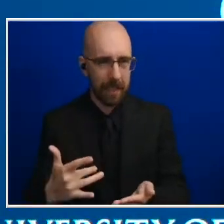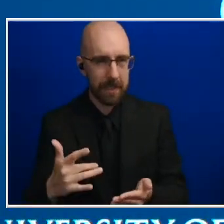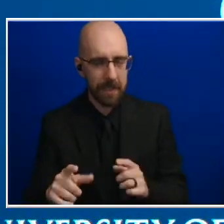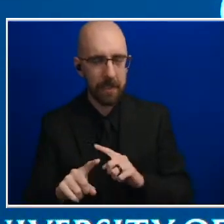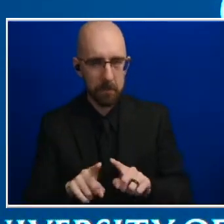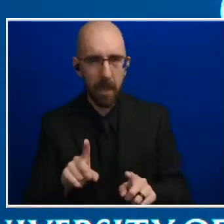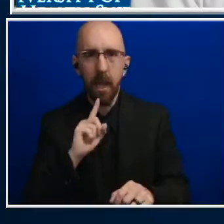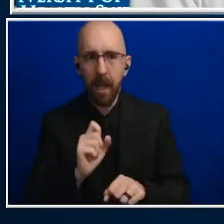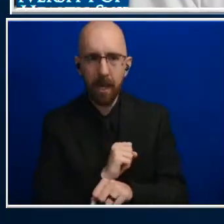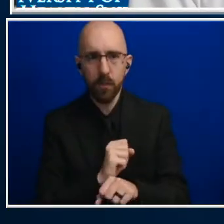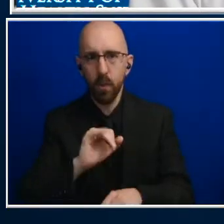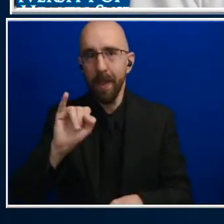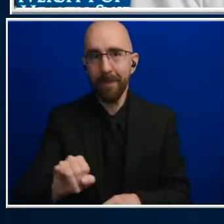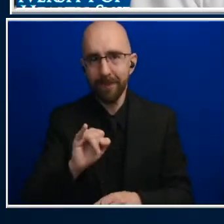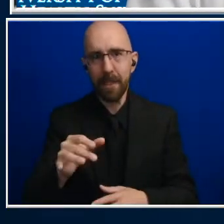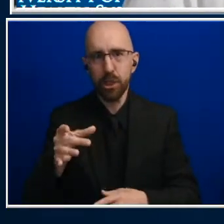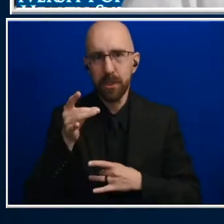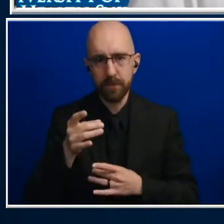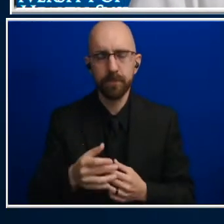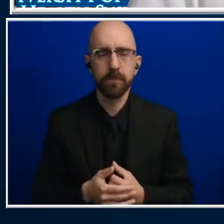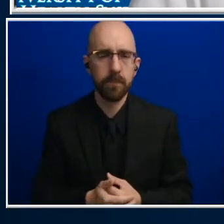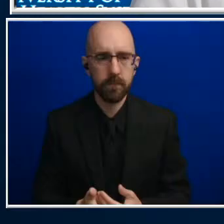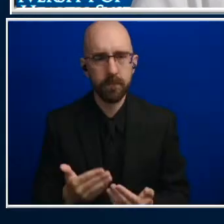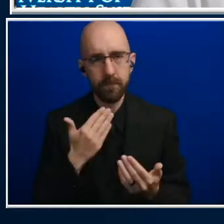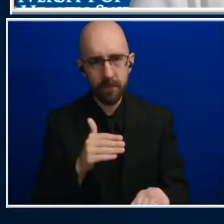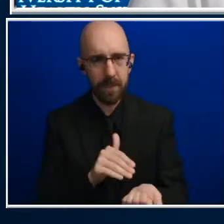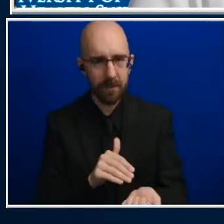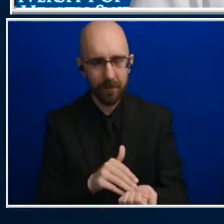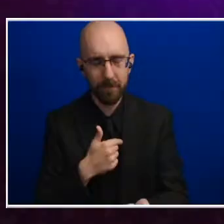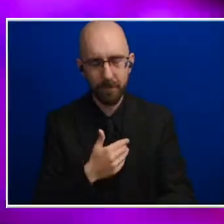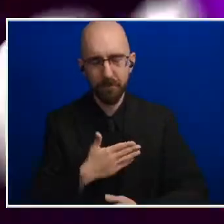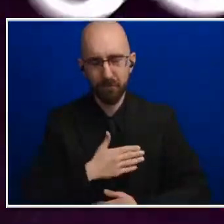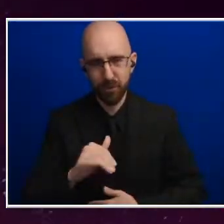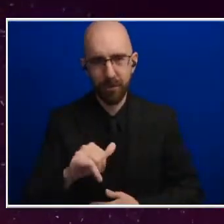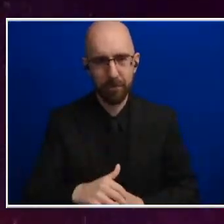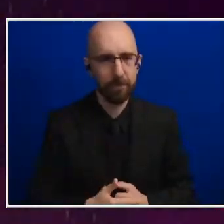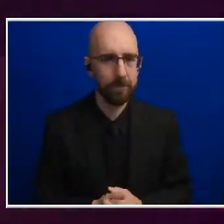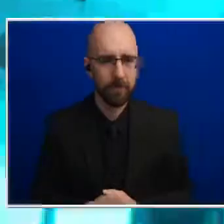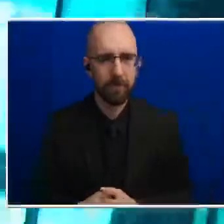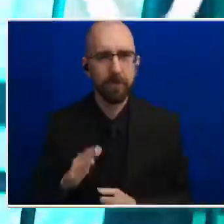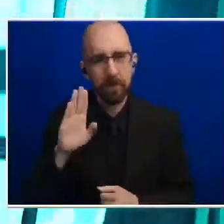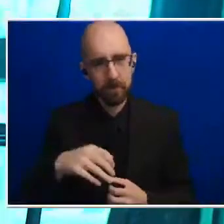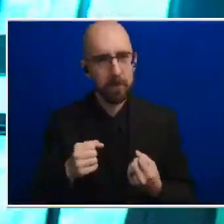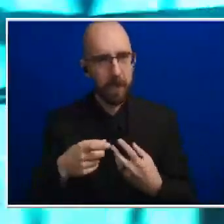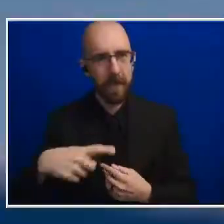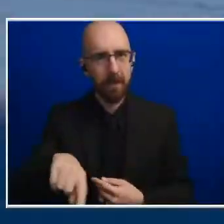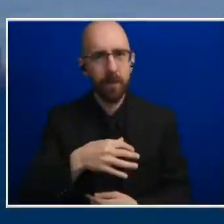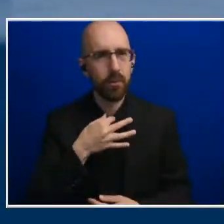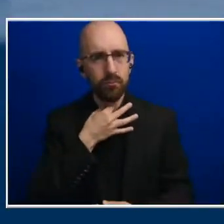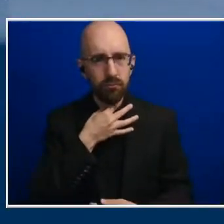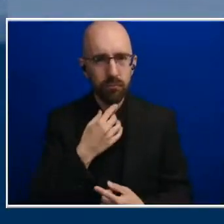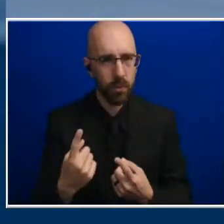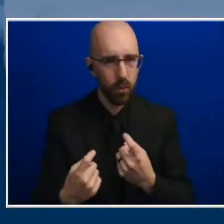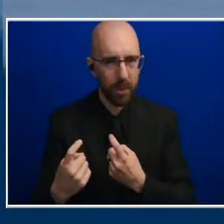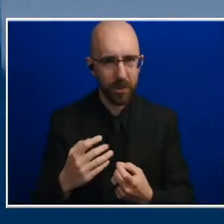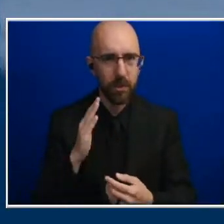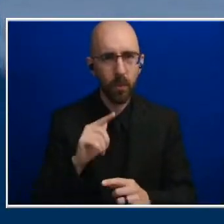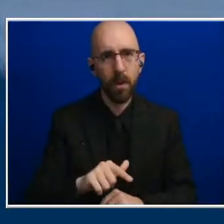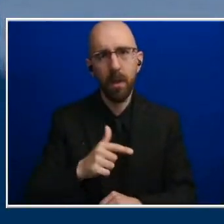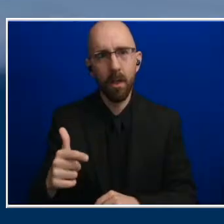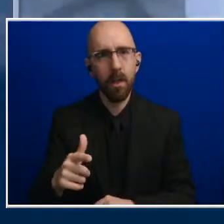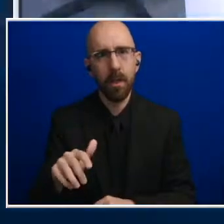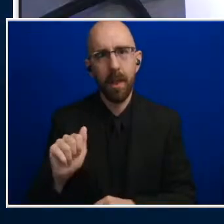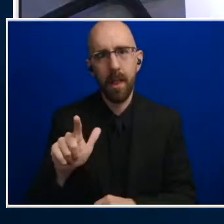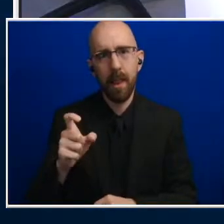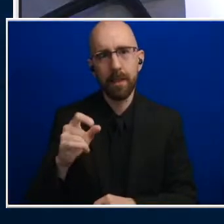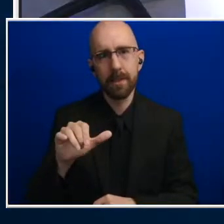infection. Thanks, Dr. Hawkinson. Yeah. Appreciate it. We know many of you have some questions out there, so let's head to Studio B with the honorary